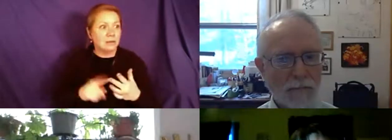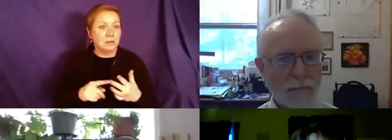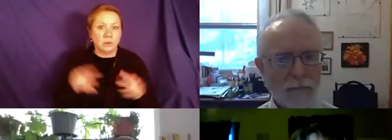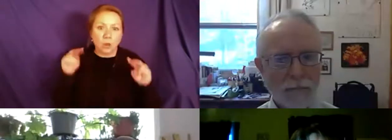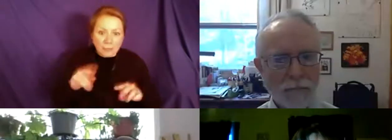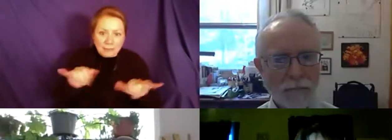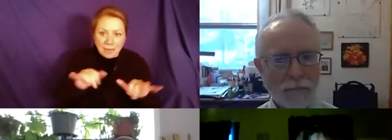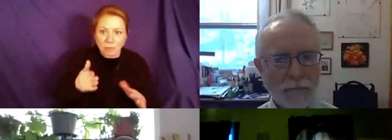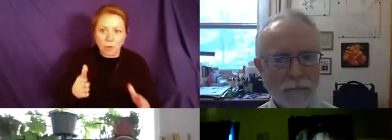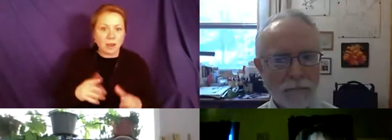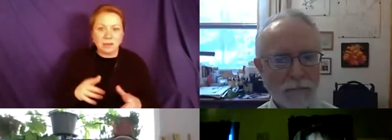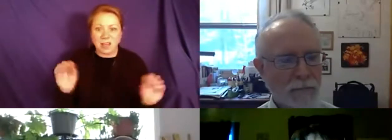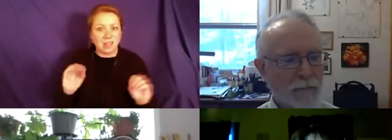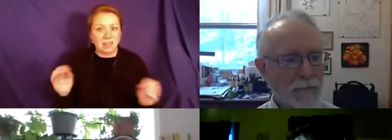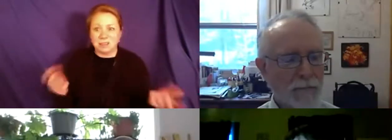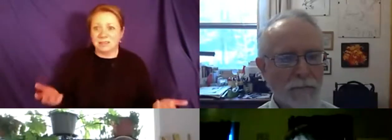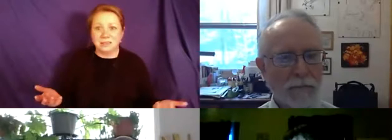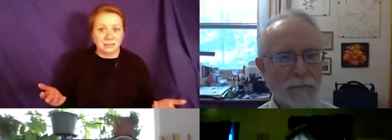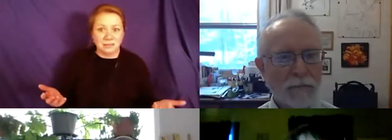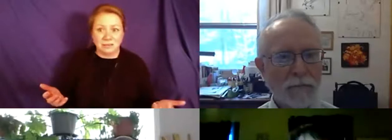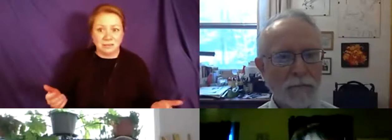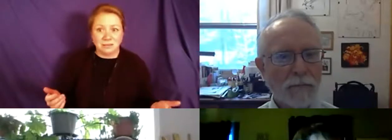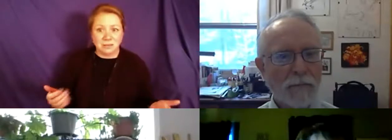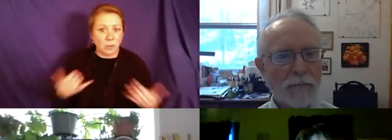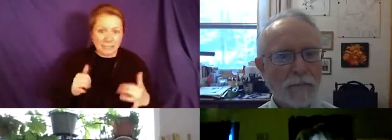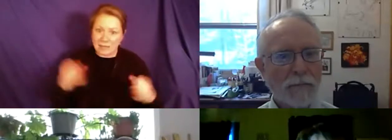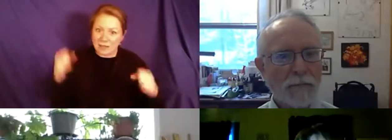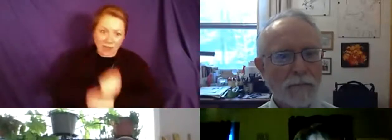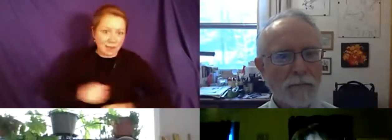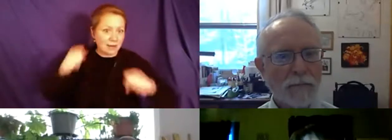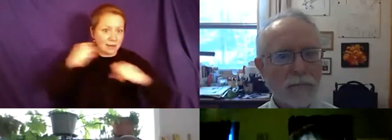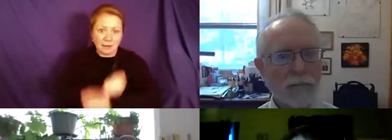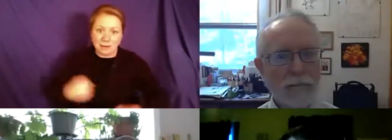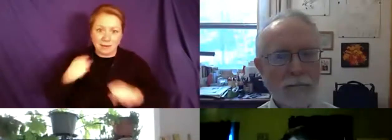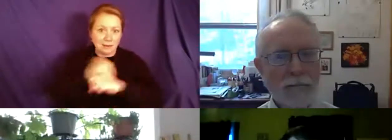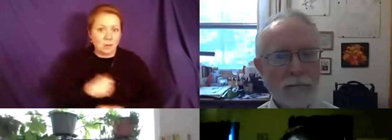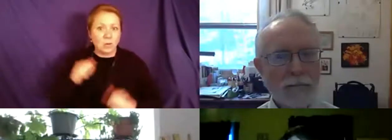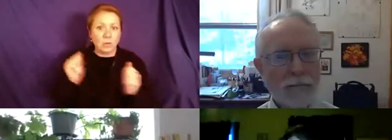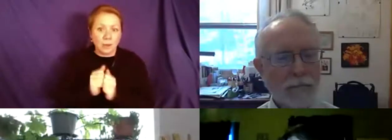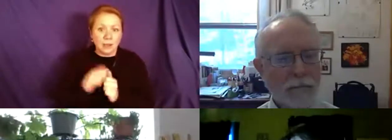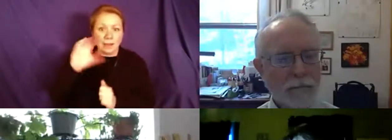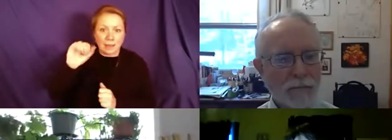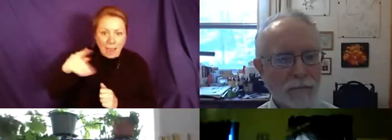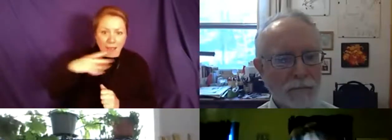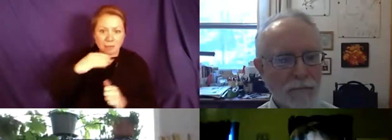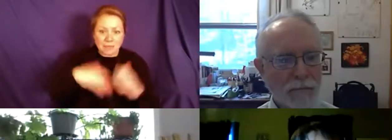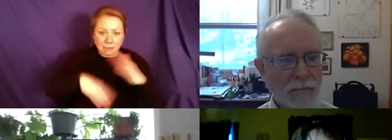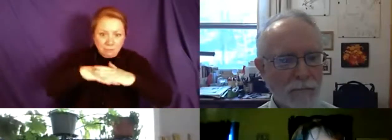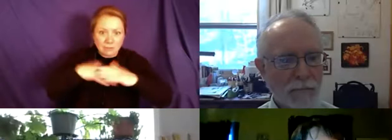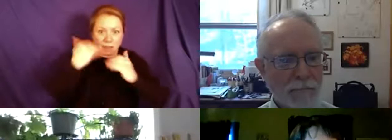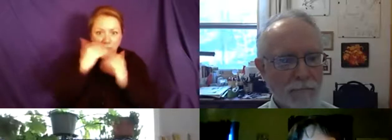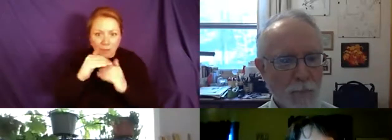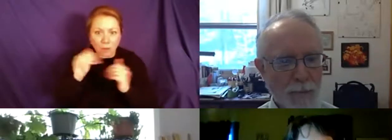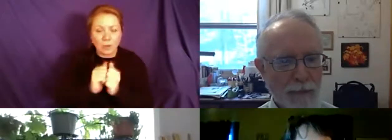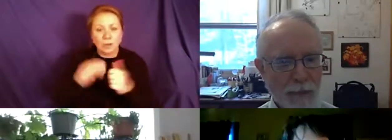of those things. We're battling constantly with caps and limitations on what the community mental